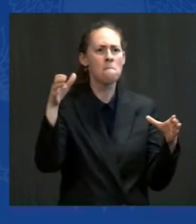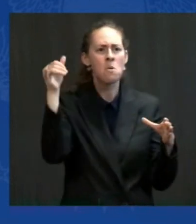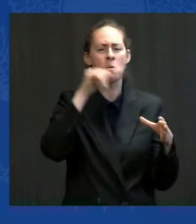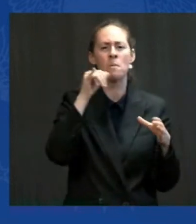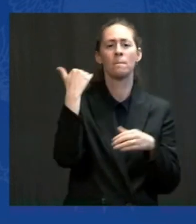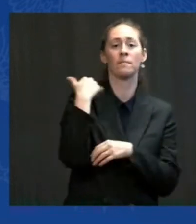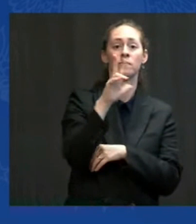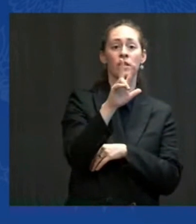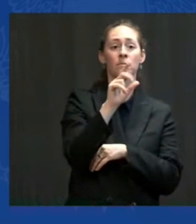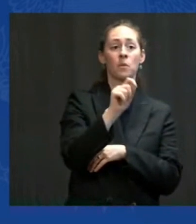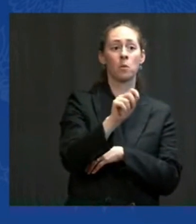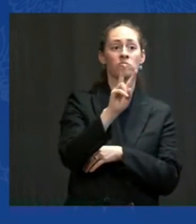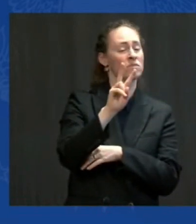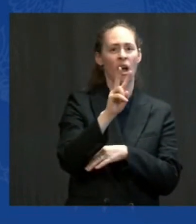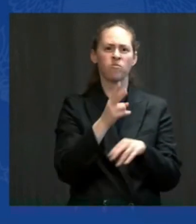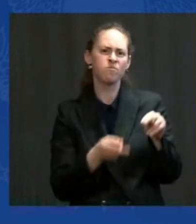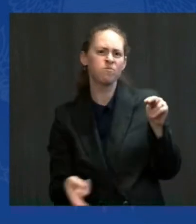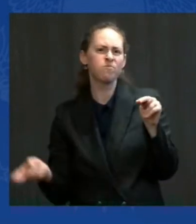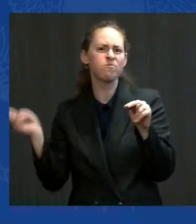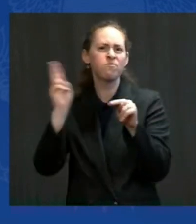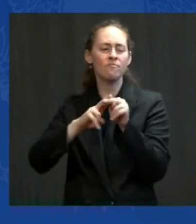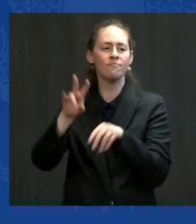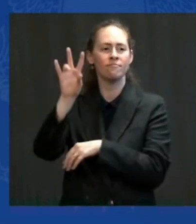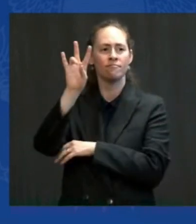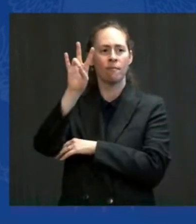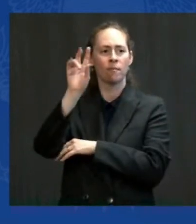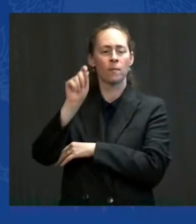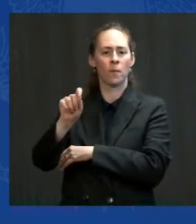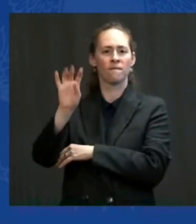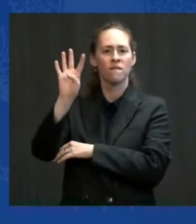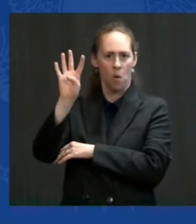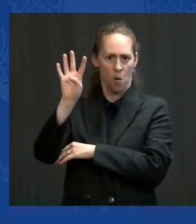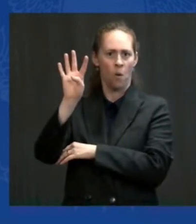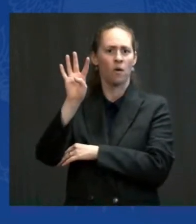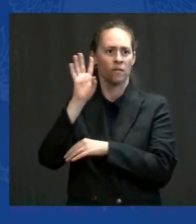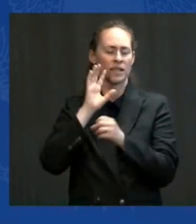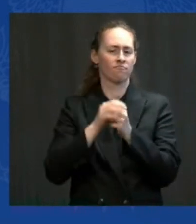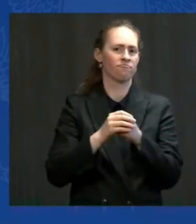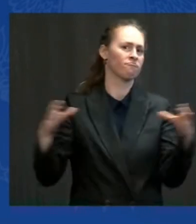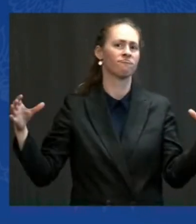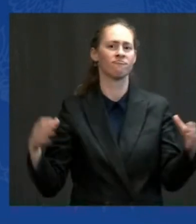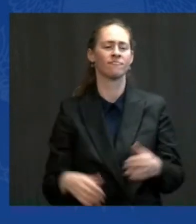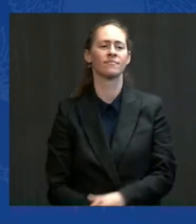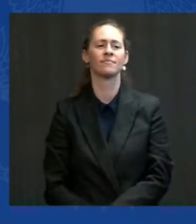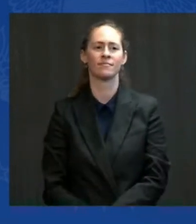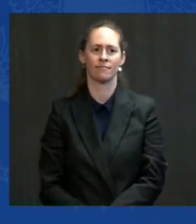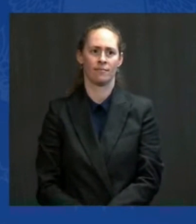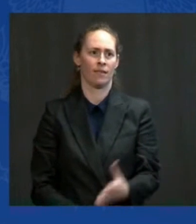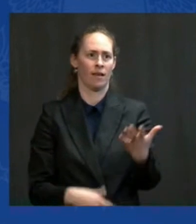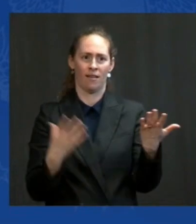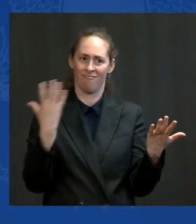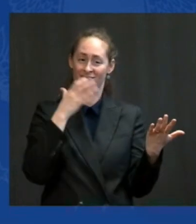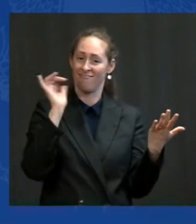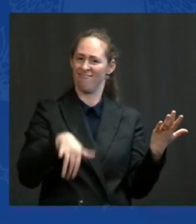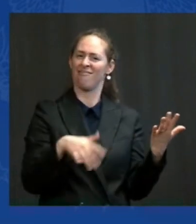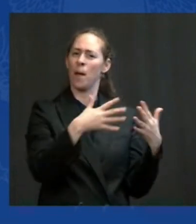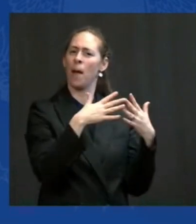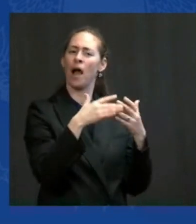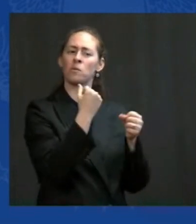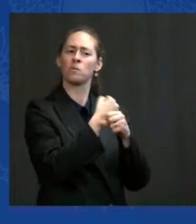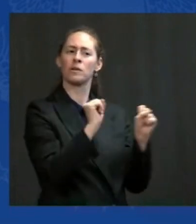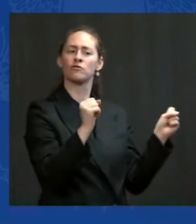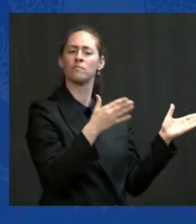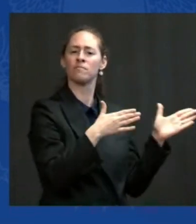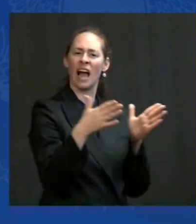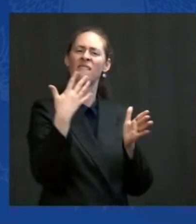7.4%. And the OECD thinks it could be higher. That puts America Rescue Plan, and our work is going to